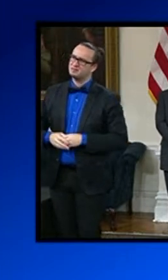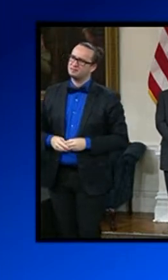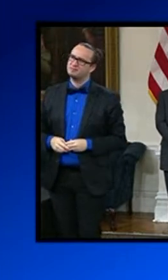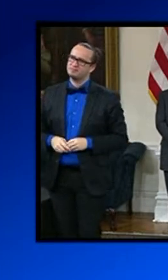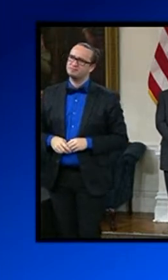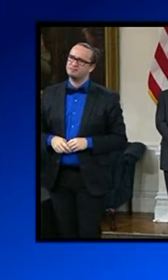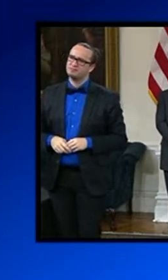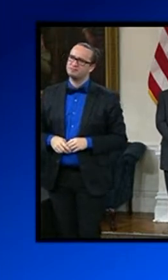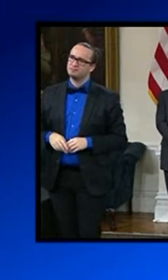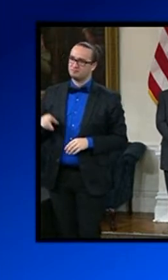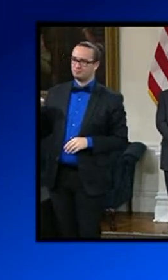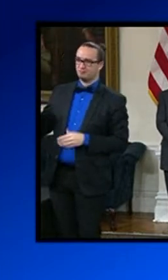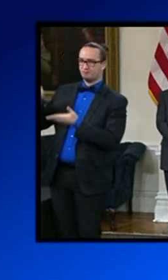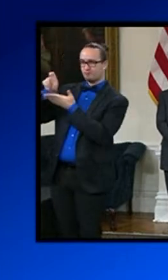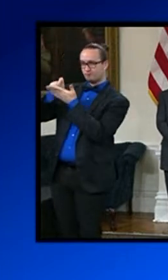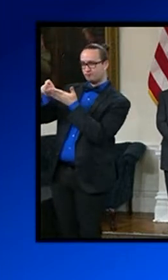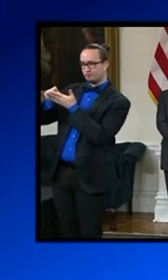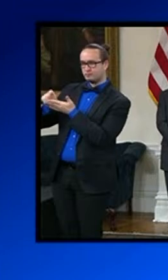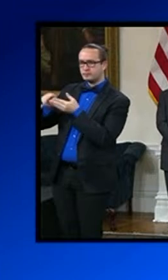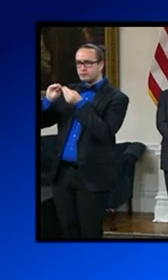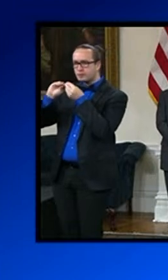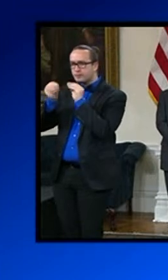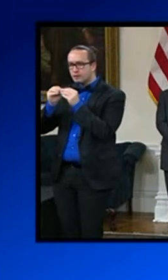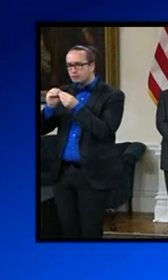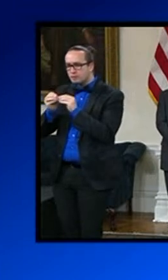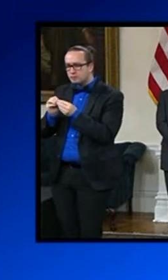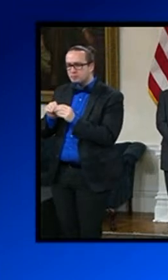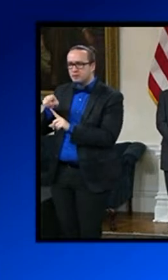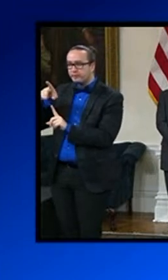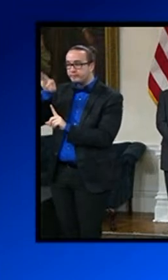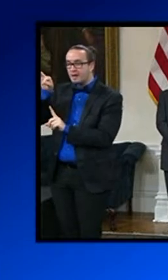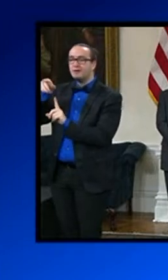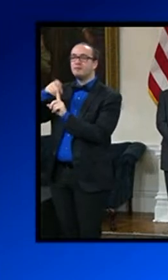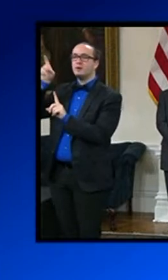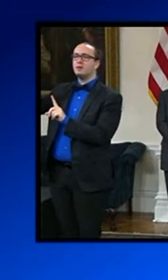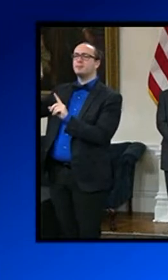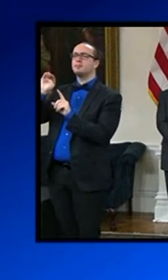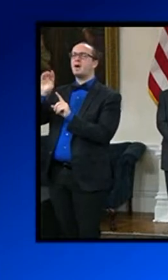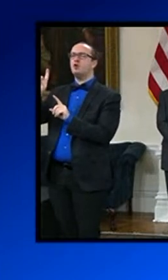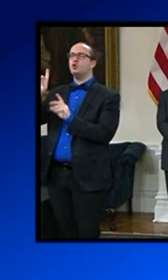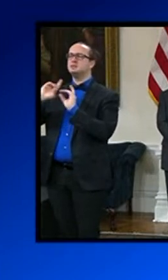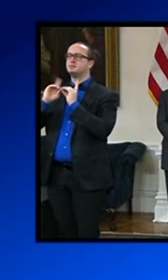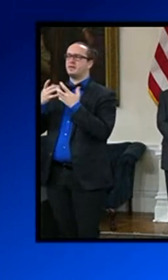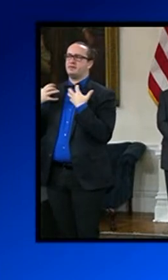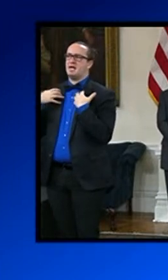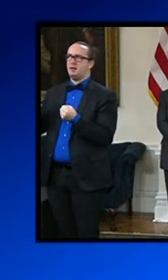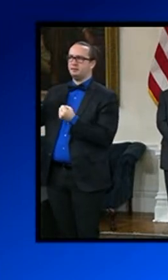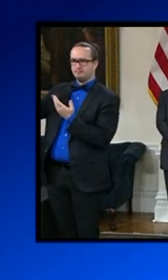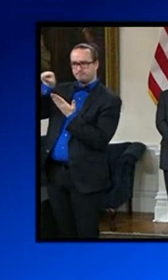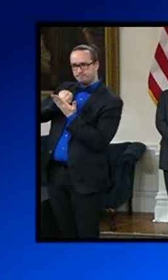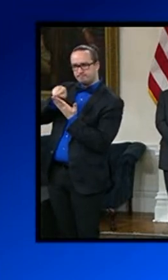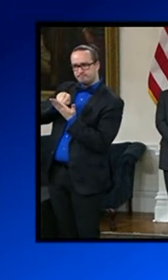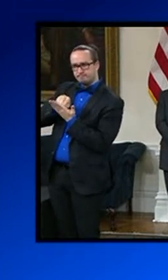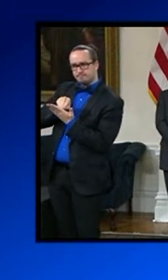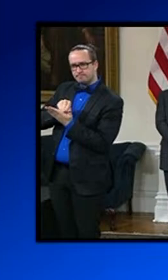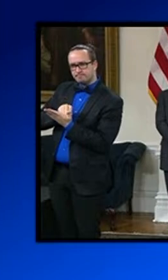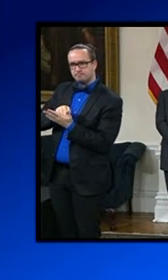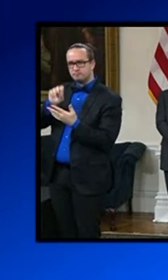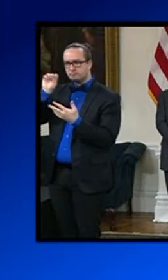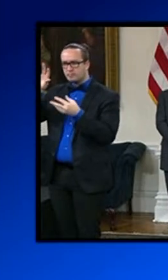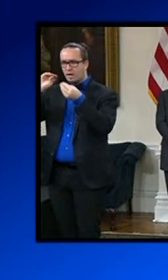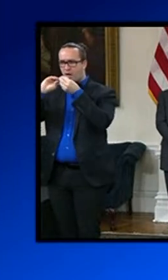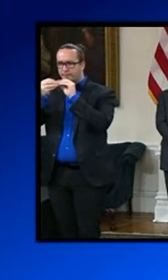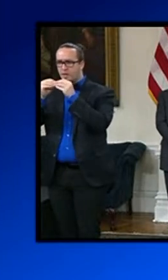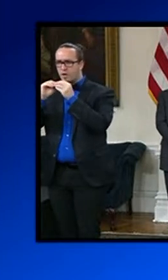website. Finally, she urged several steps to stop the virus in the community. I found this letter